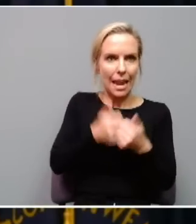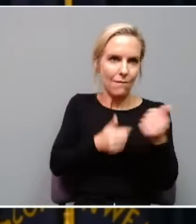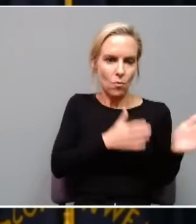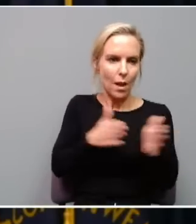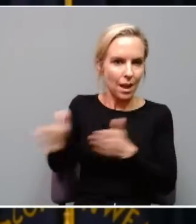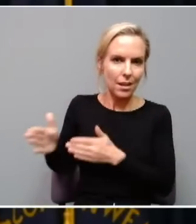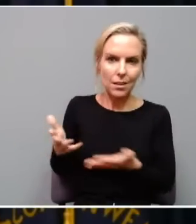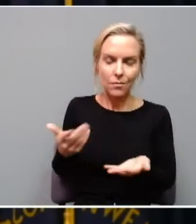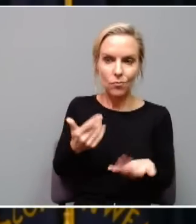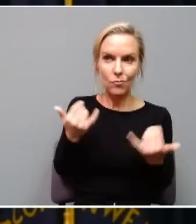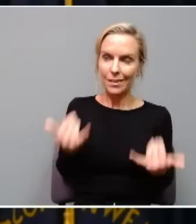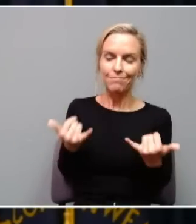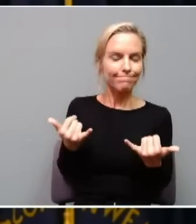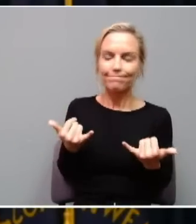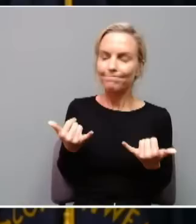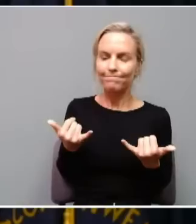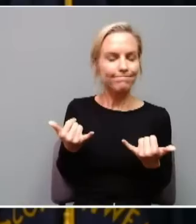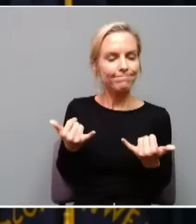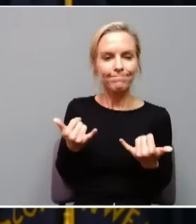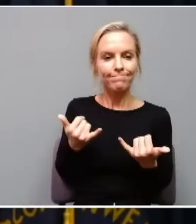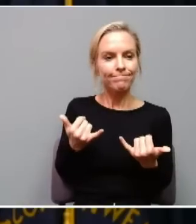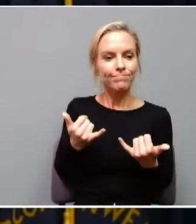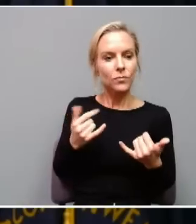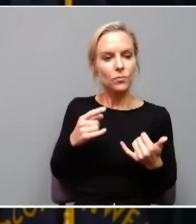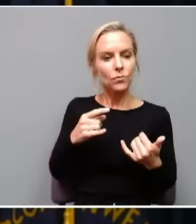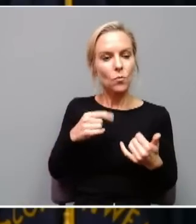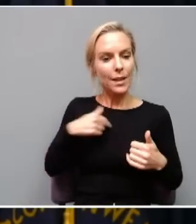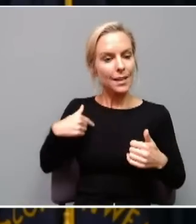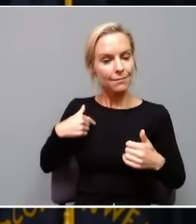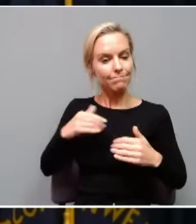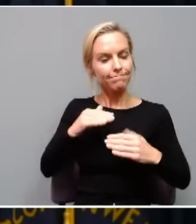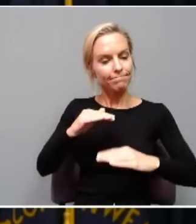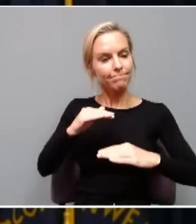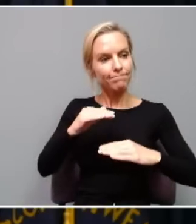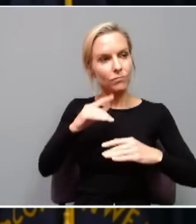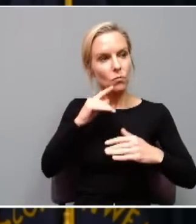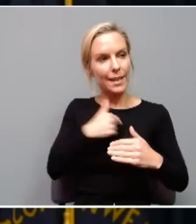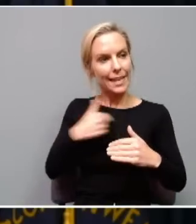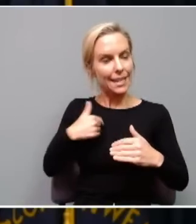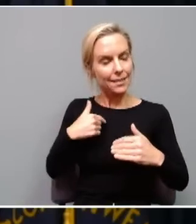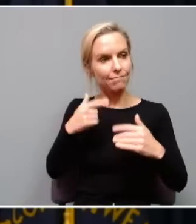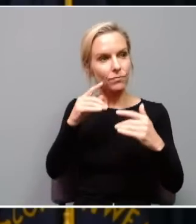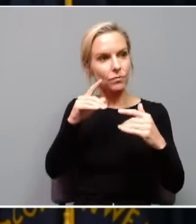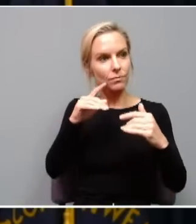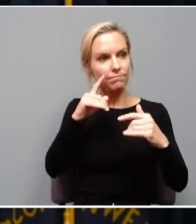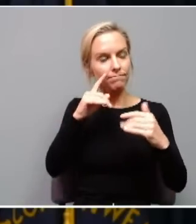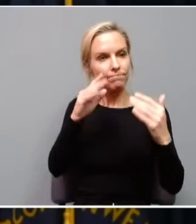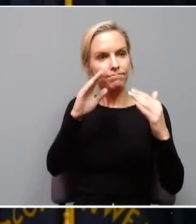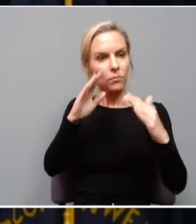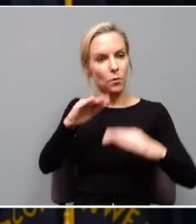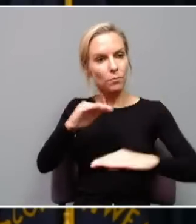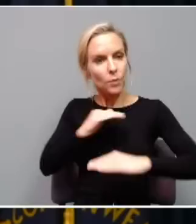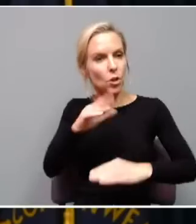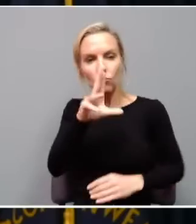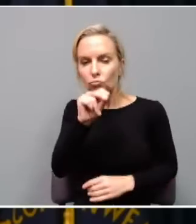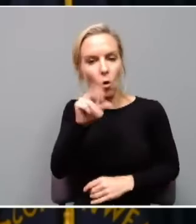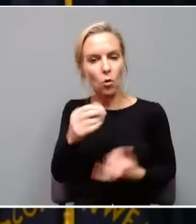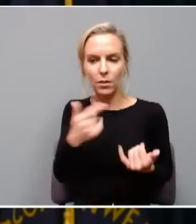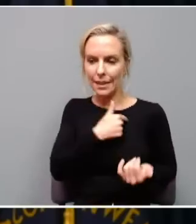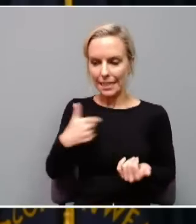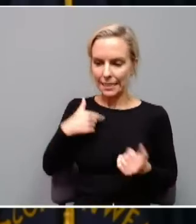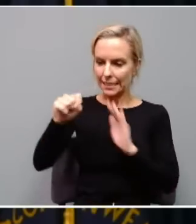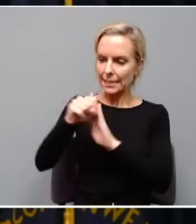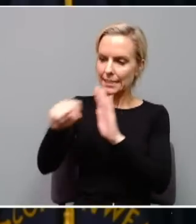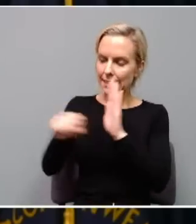up to those things we ought to be doing, and look who pays the price. I do think the state can play a role in the